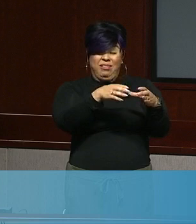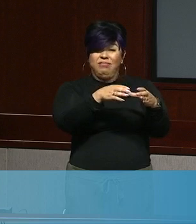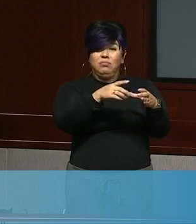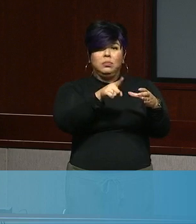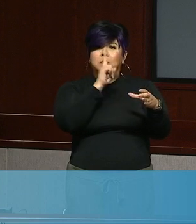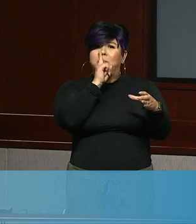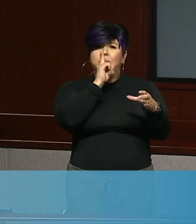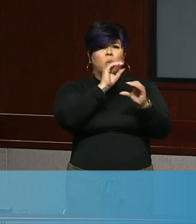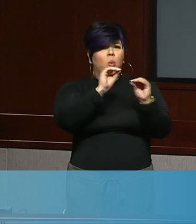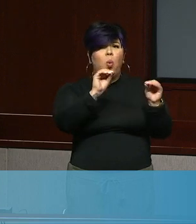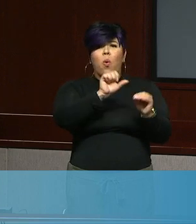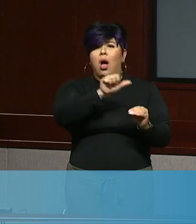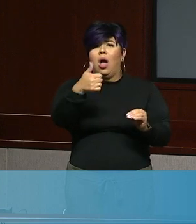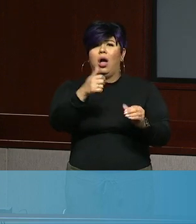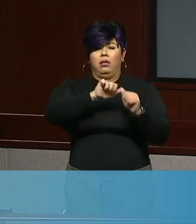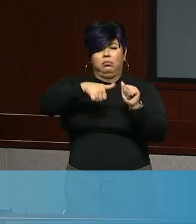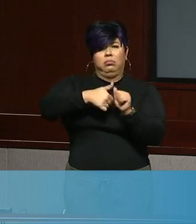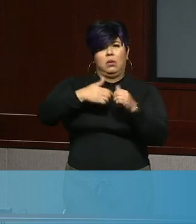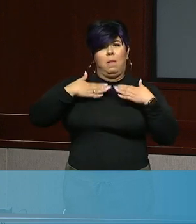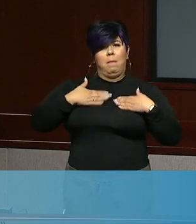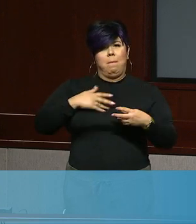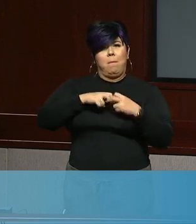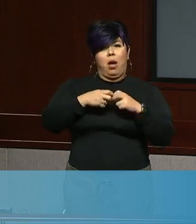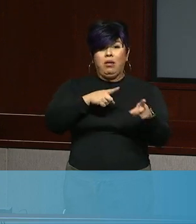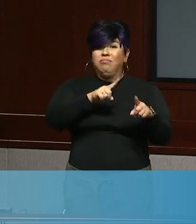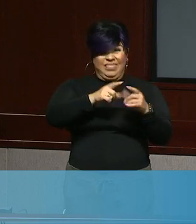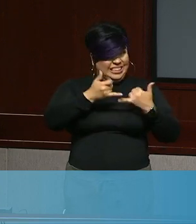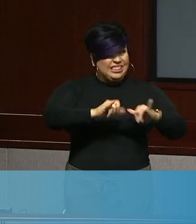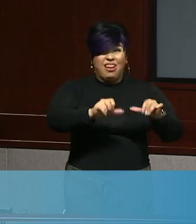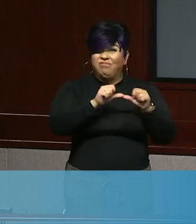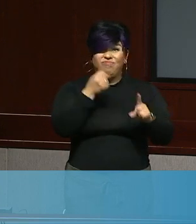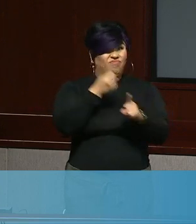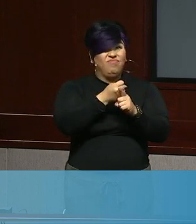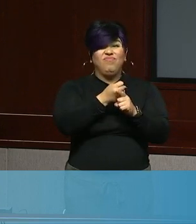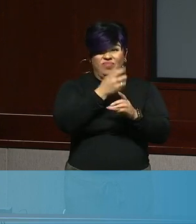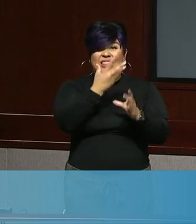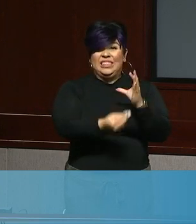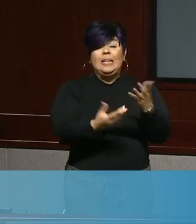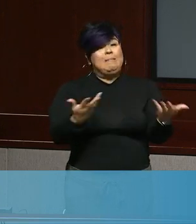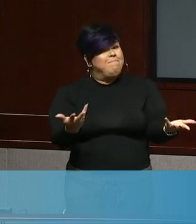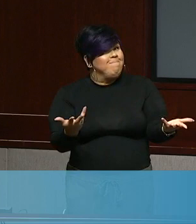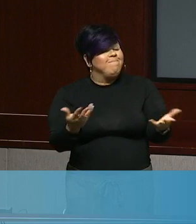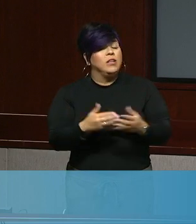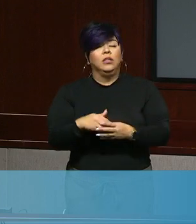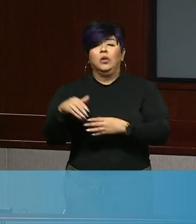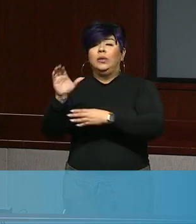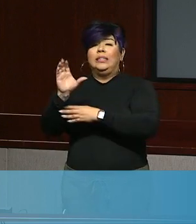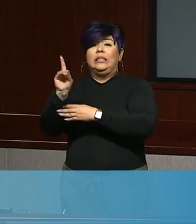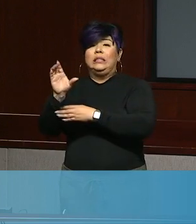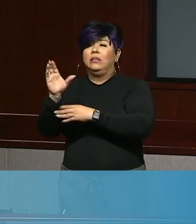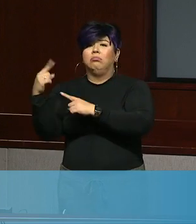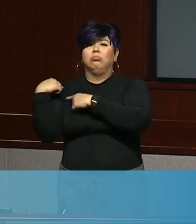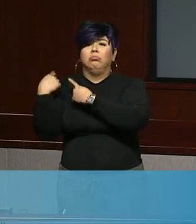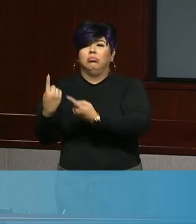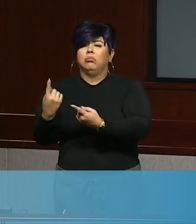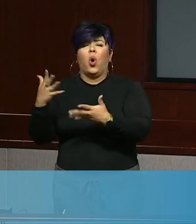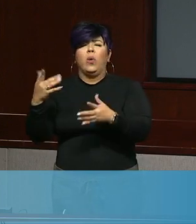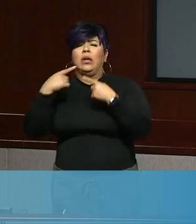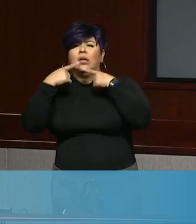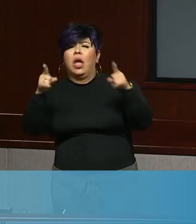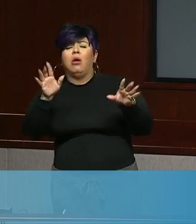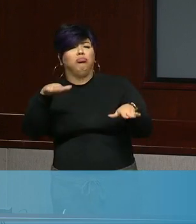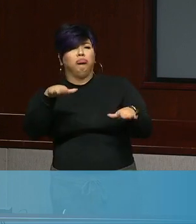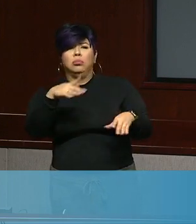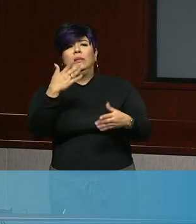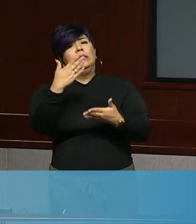not have any of those underlying conditions. And so we want to make sure that our community is aware. CDC has said all along that there are certain things that put us at high risk